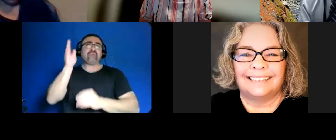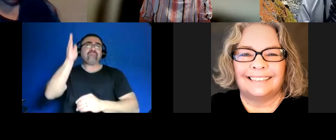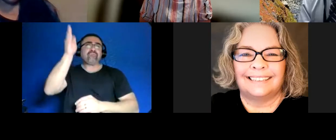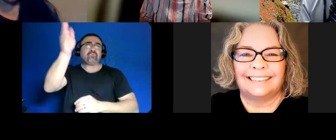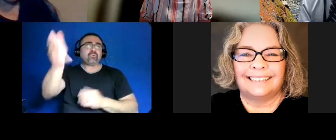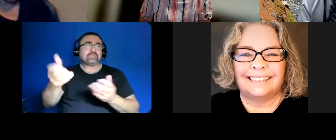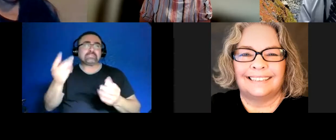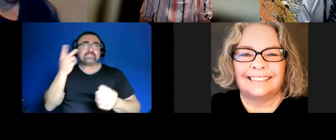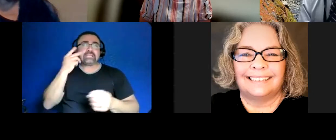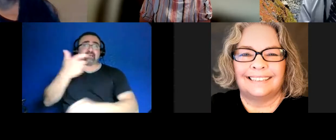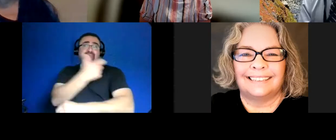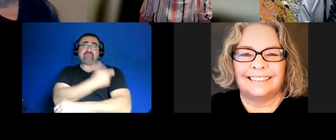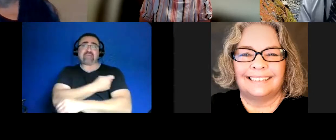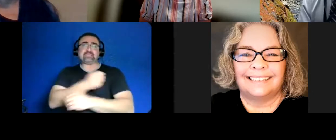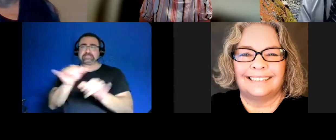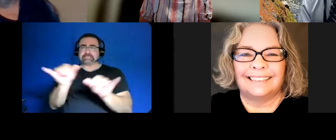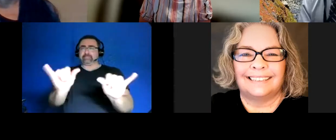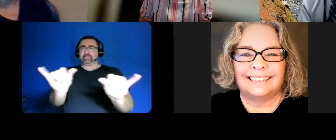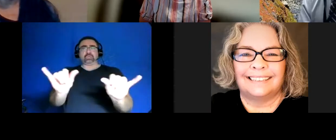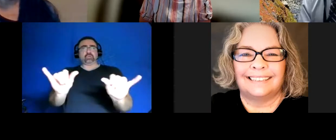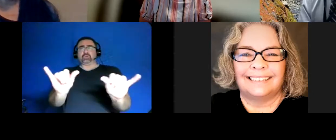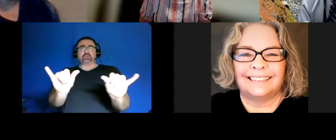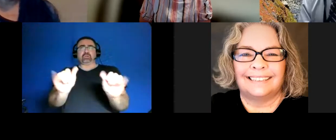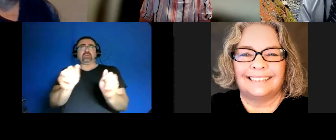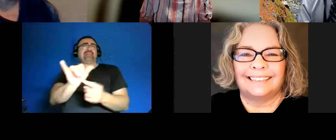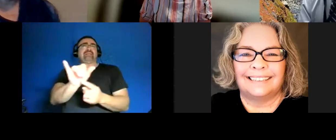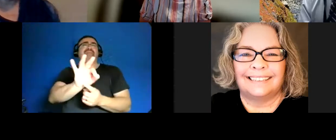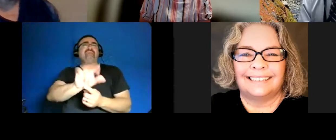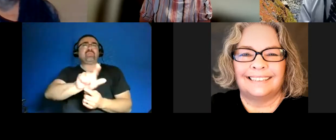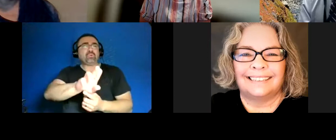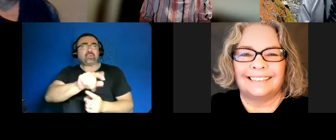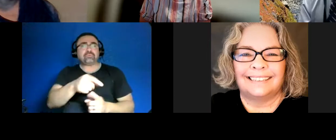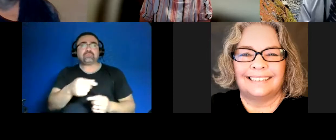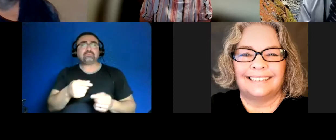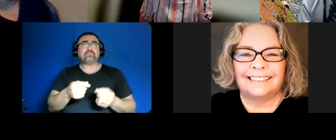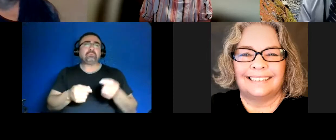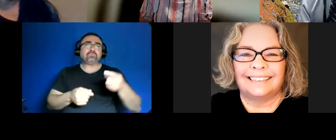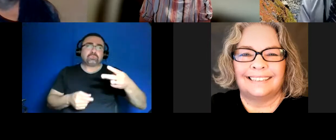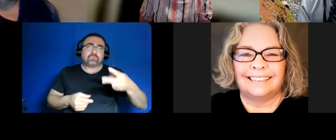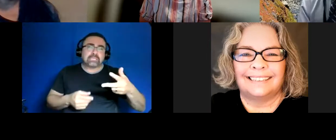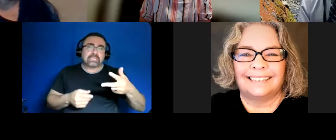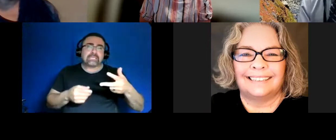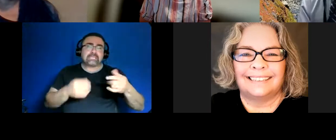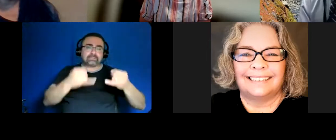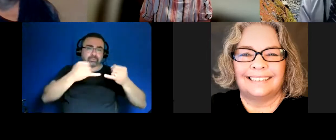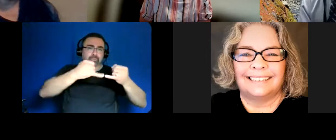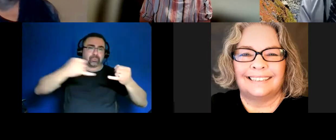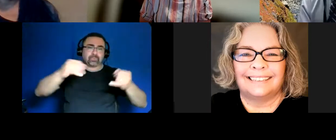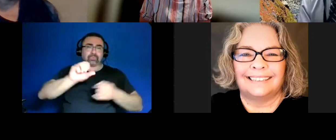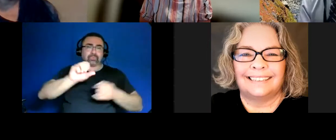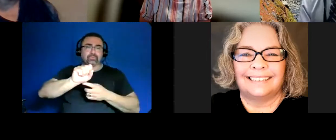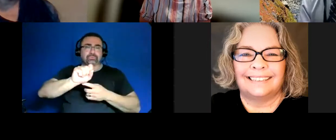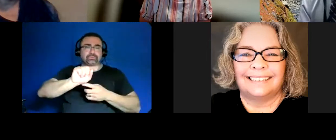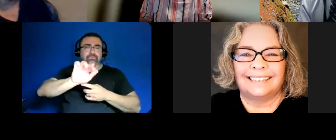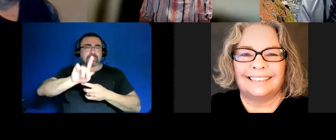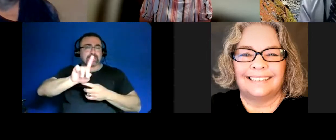seeing vaccines very similar to what we do with flu, where there are a couple different strains of virus present in the vaccine.